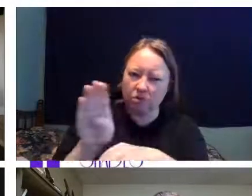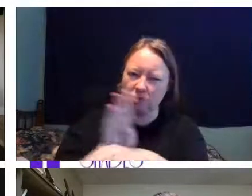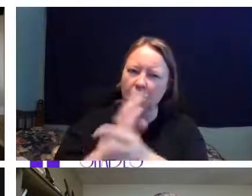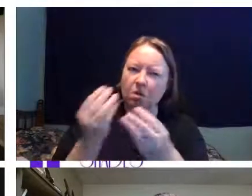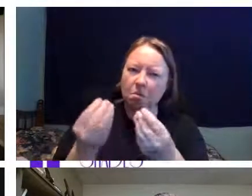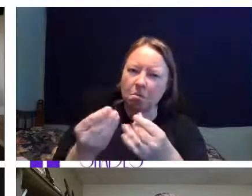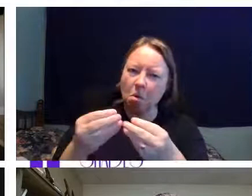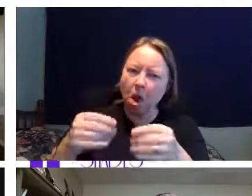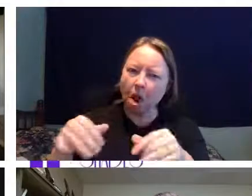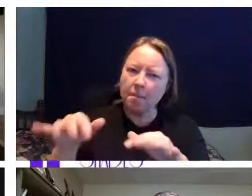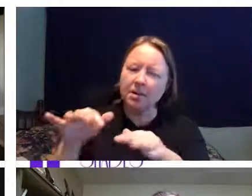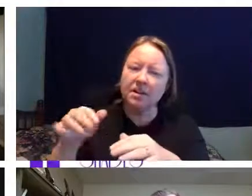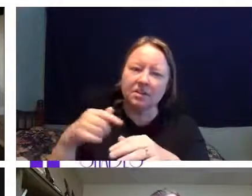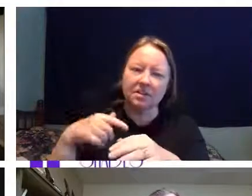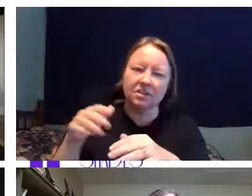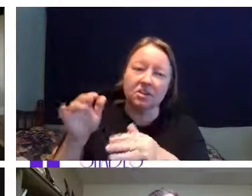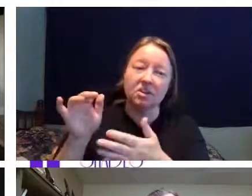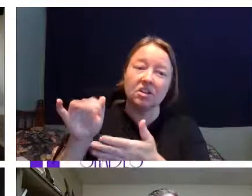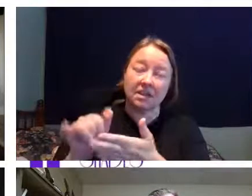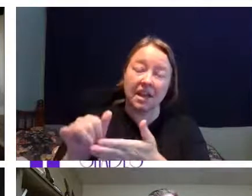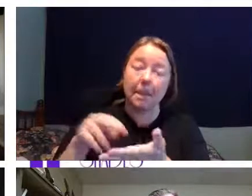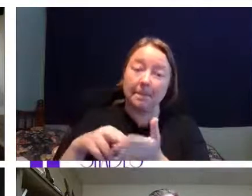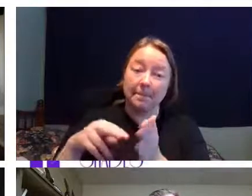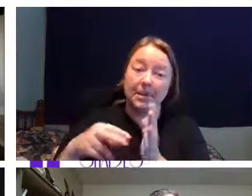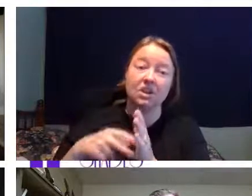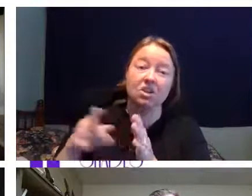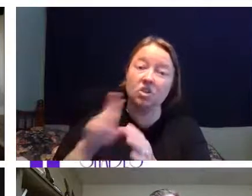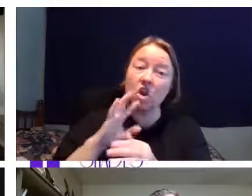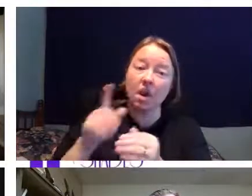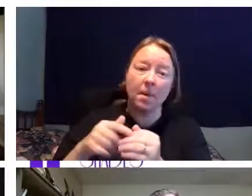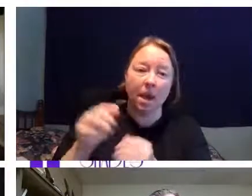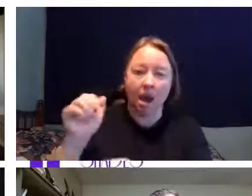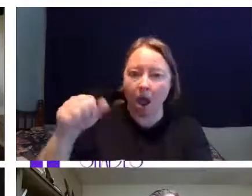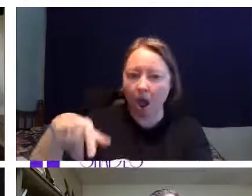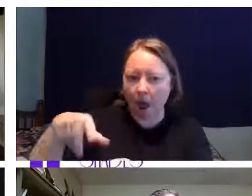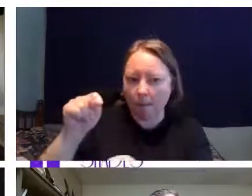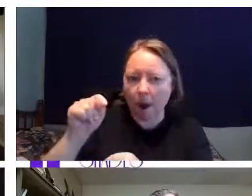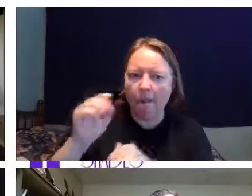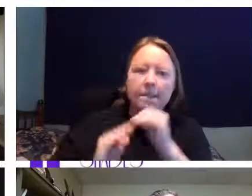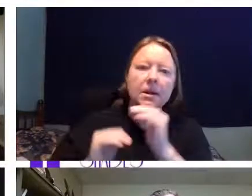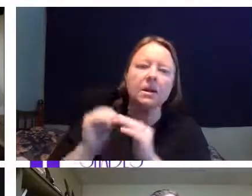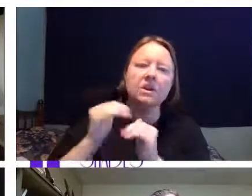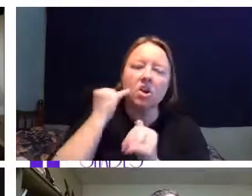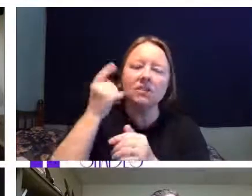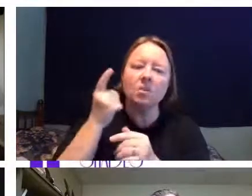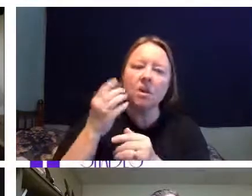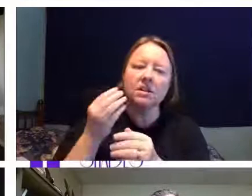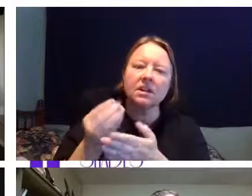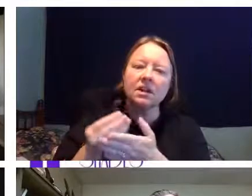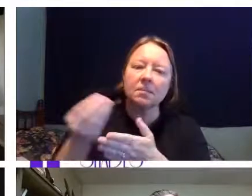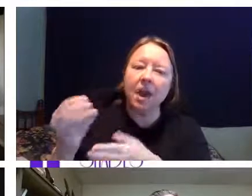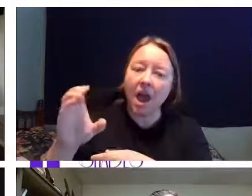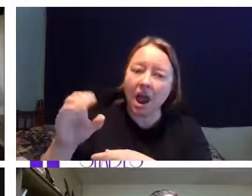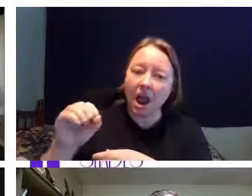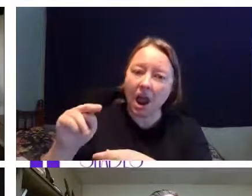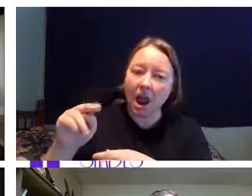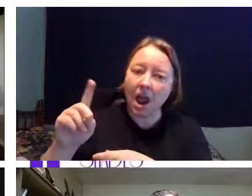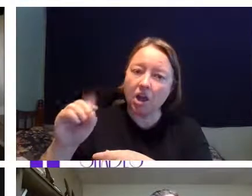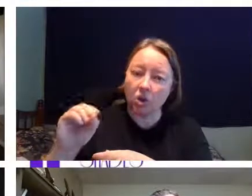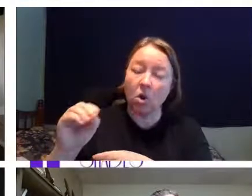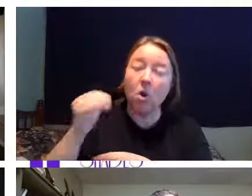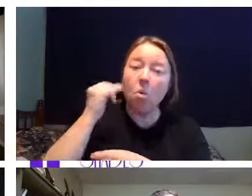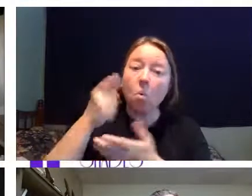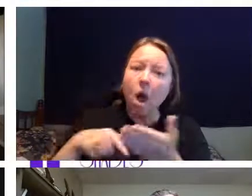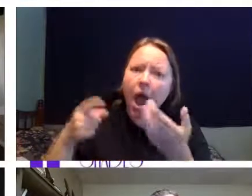guess that would absolutely mean you may be talking about apartment buildings, or someone wants to get a condo. And what happens